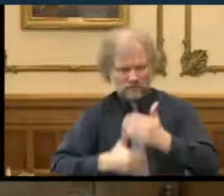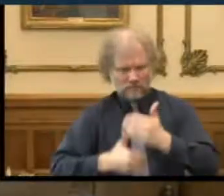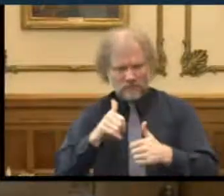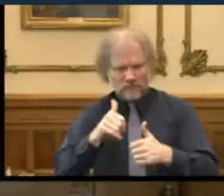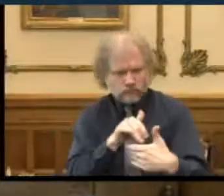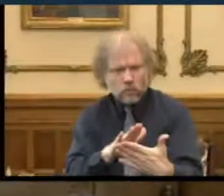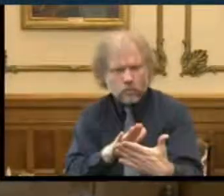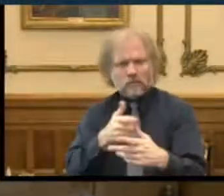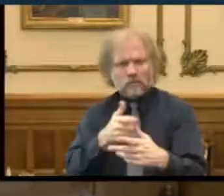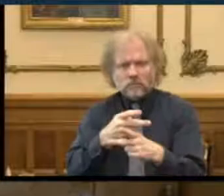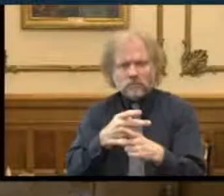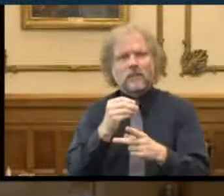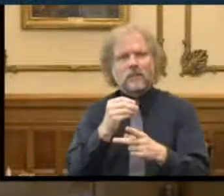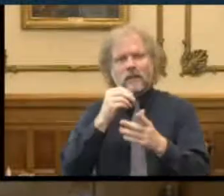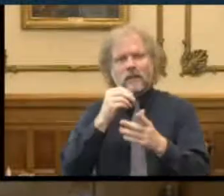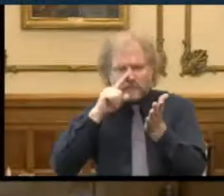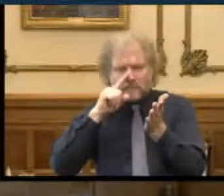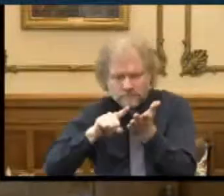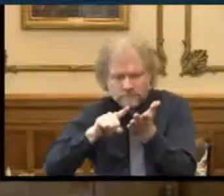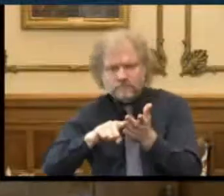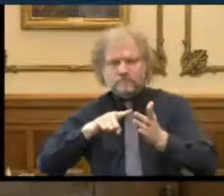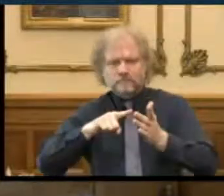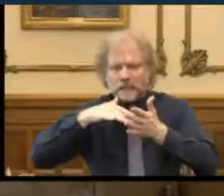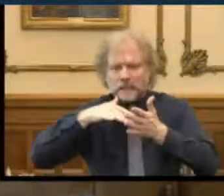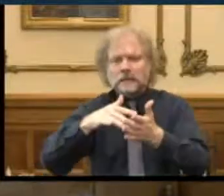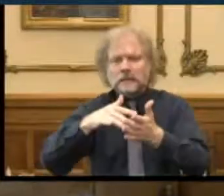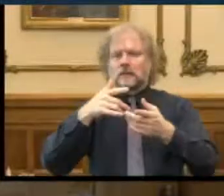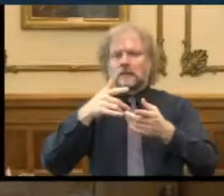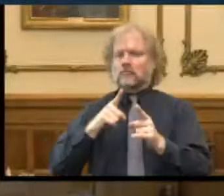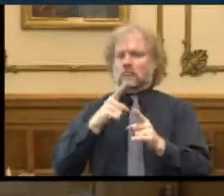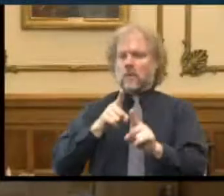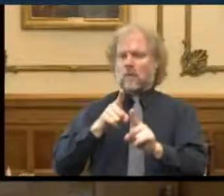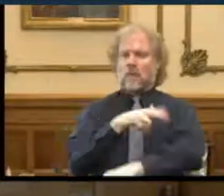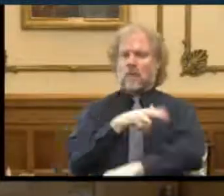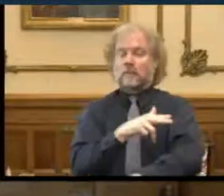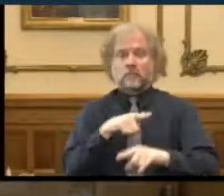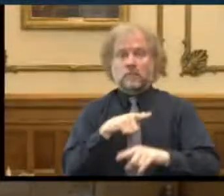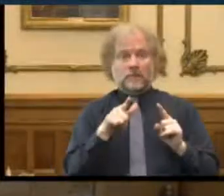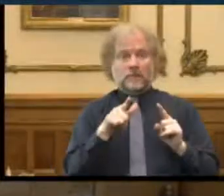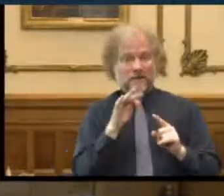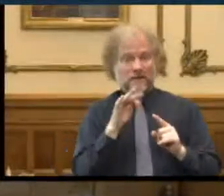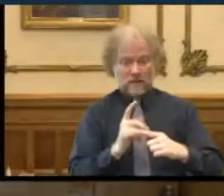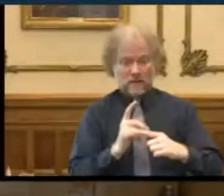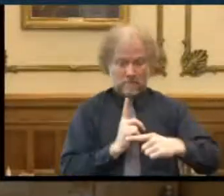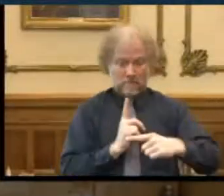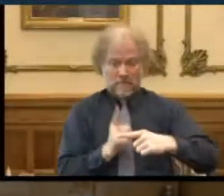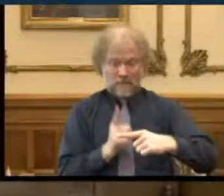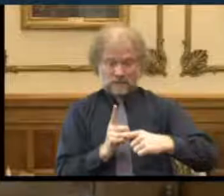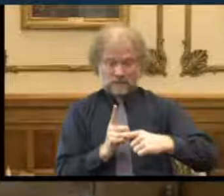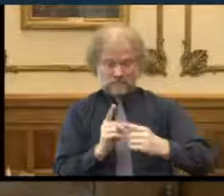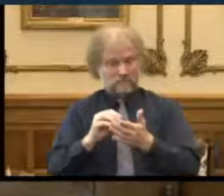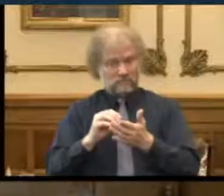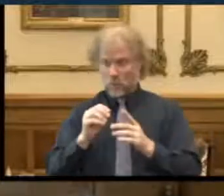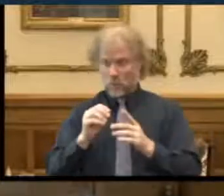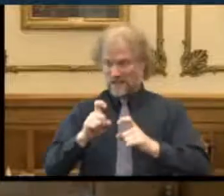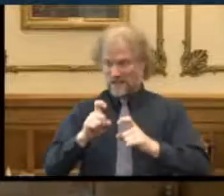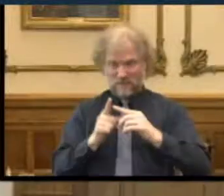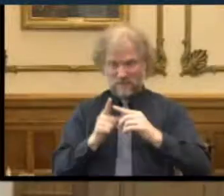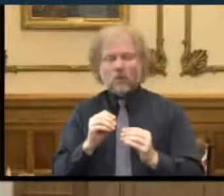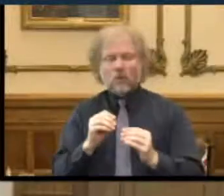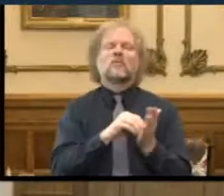on the imaging studies and other things that they had done in the hospital. But if we don't have a positive test, we put that down as a probable COVID